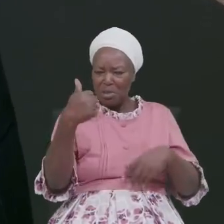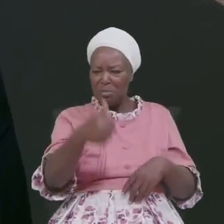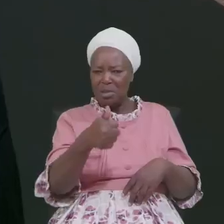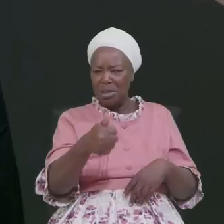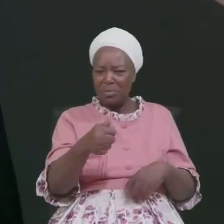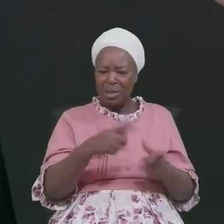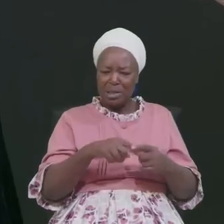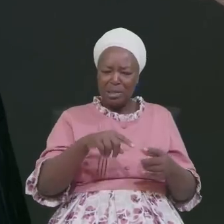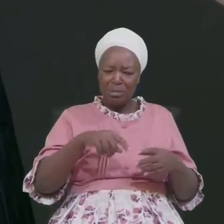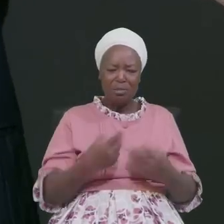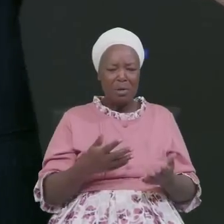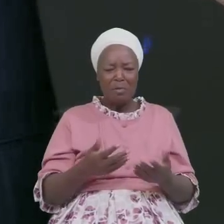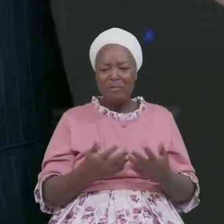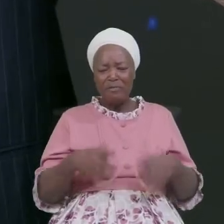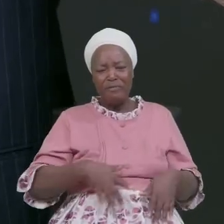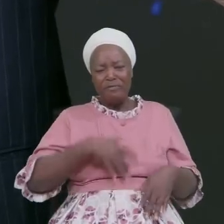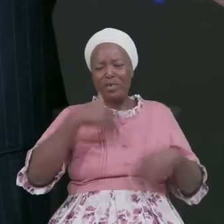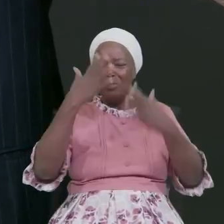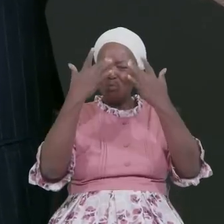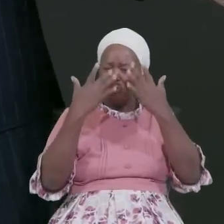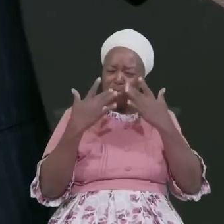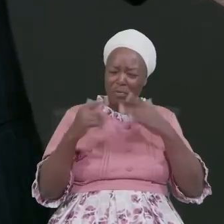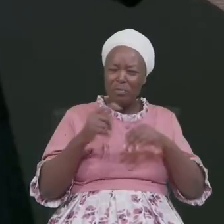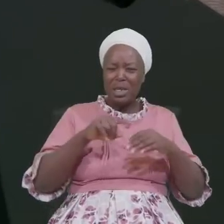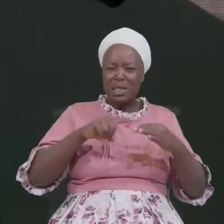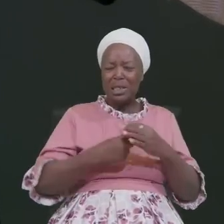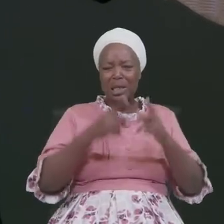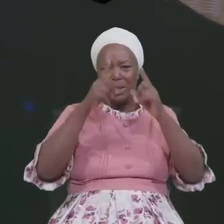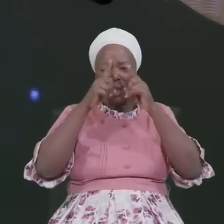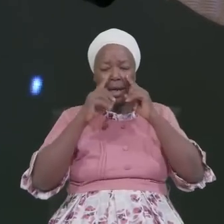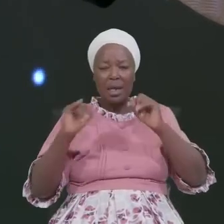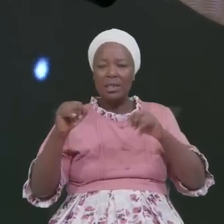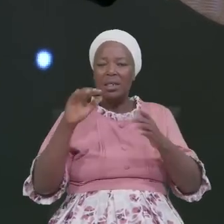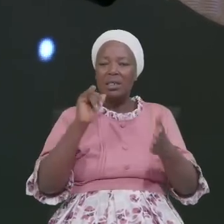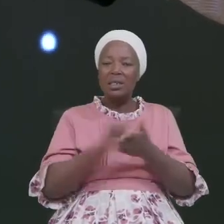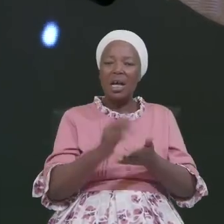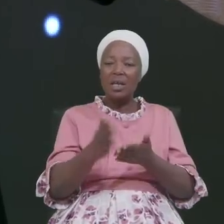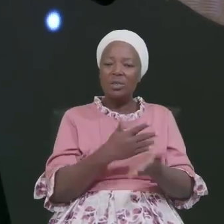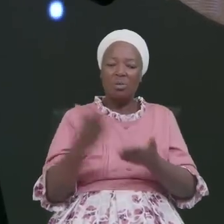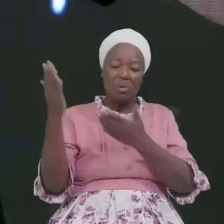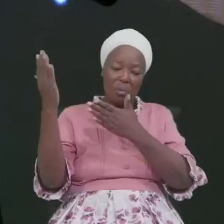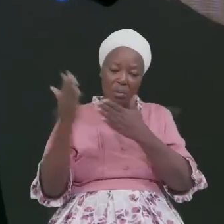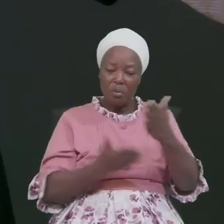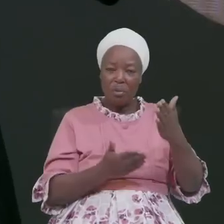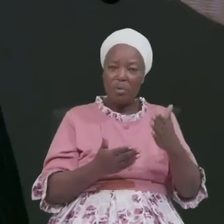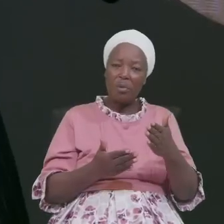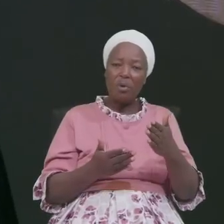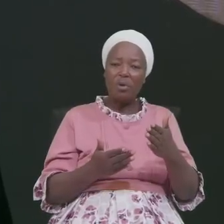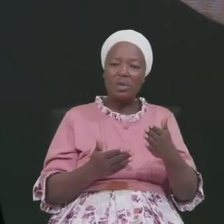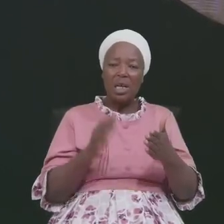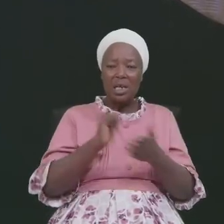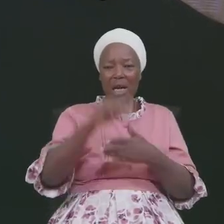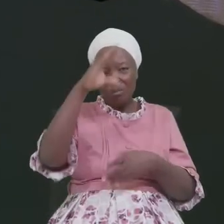broke down. He wept his heart out. That song brought him out of